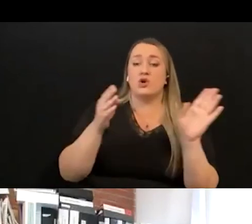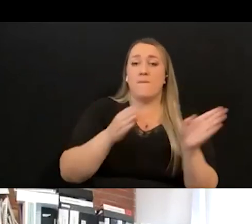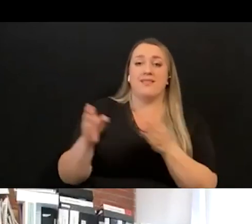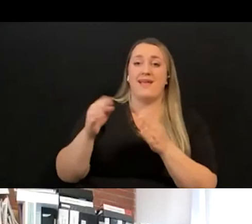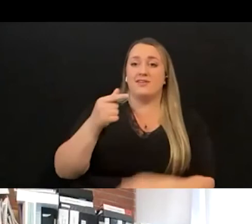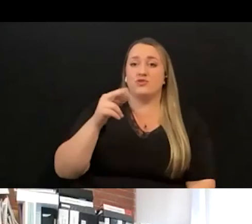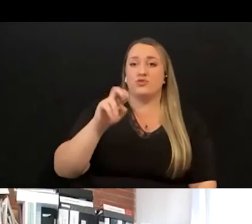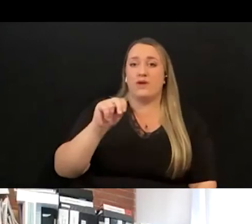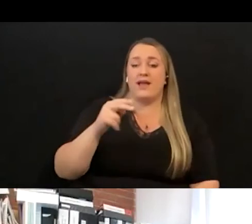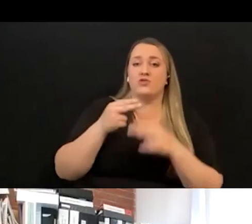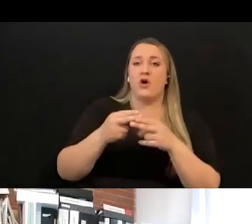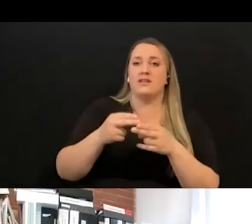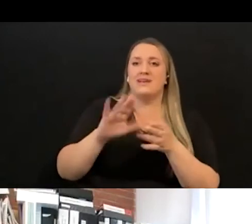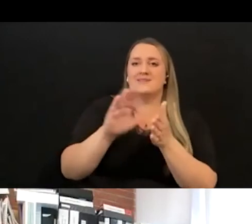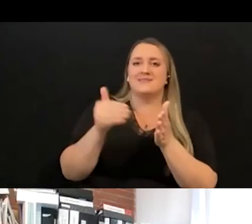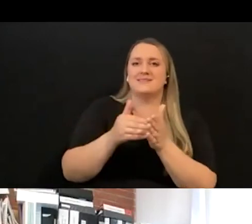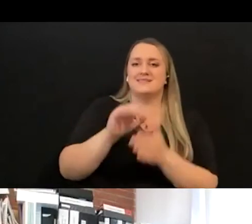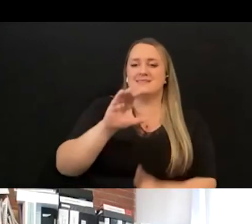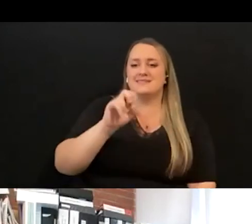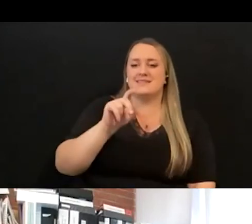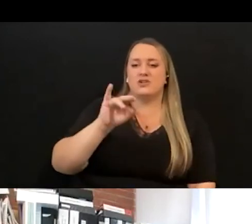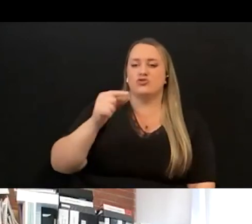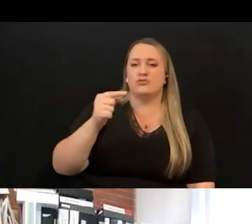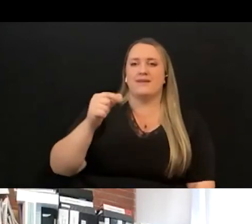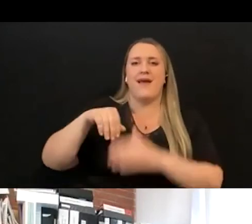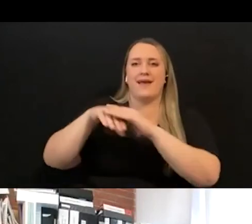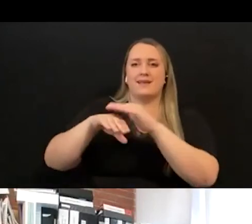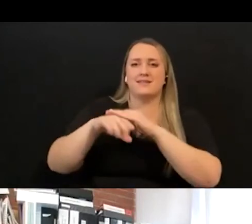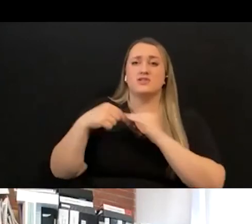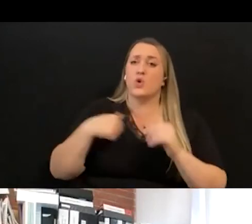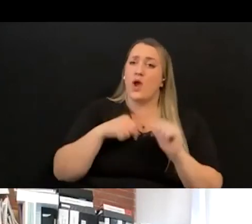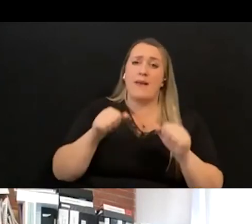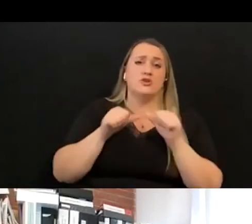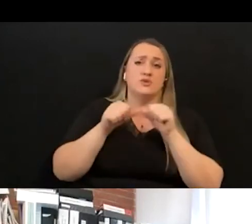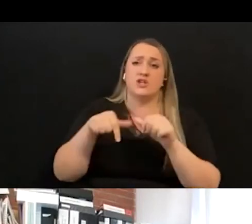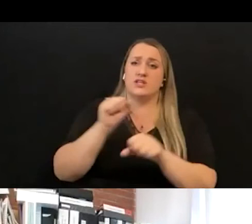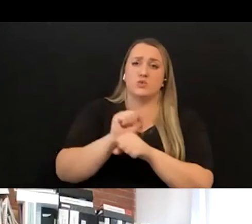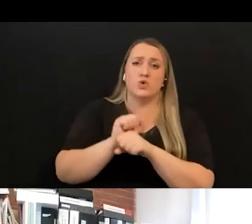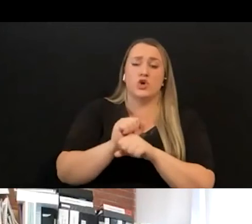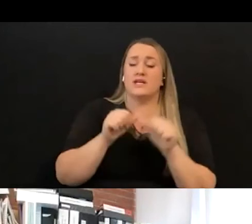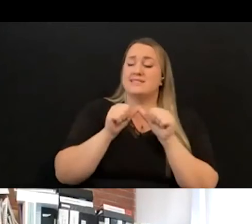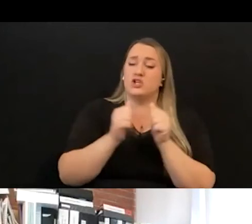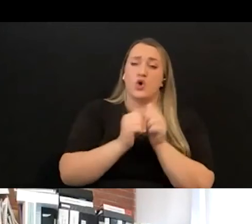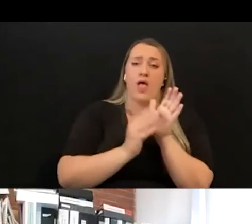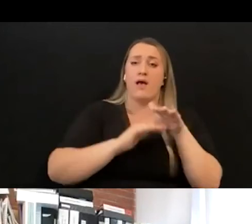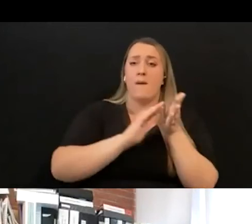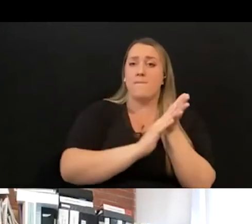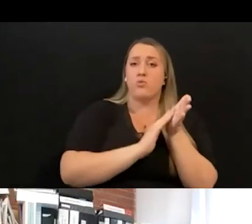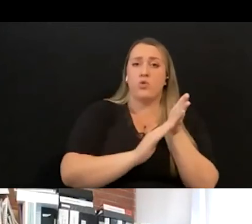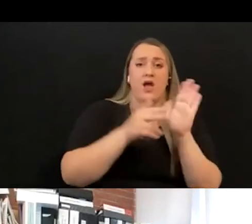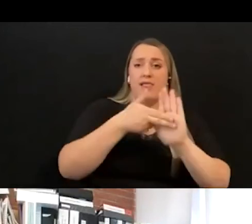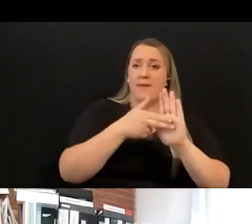we're able to continue this work. And we've continued with Braille labels, we're continuing with visual